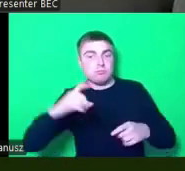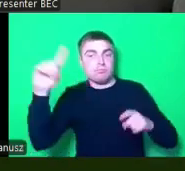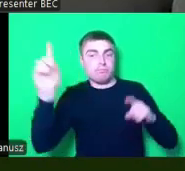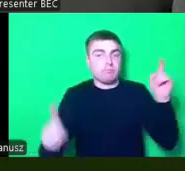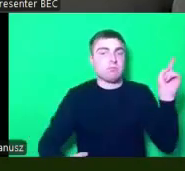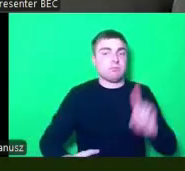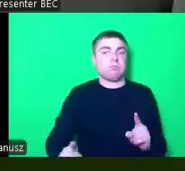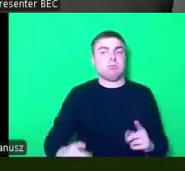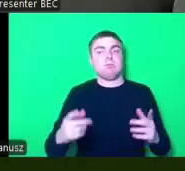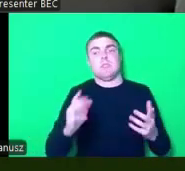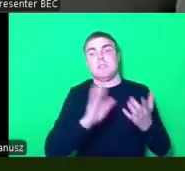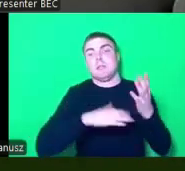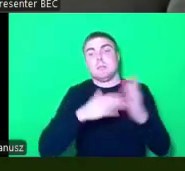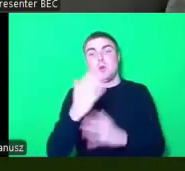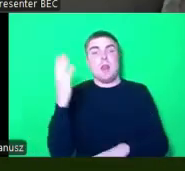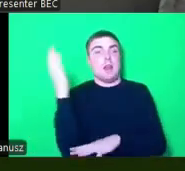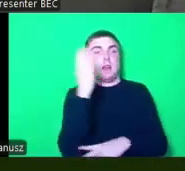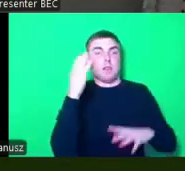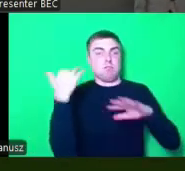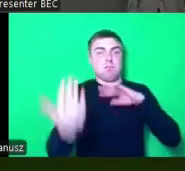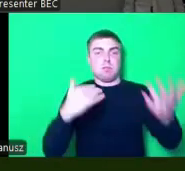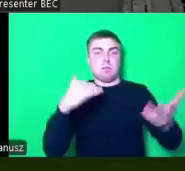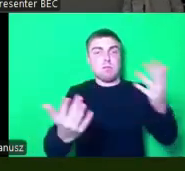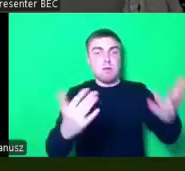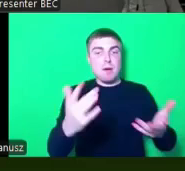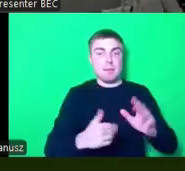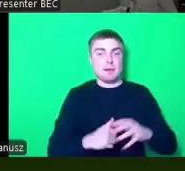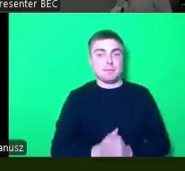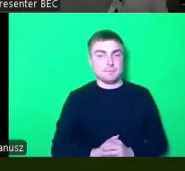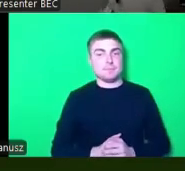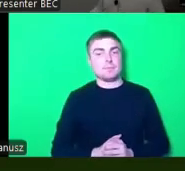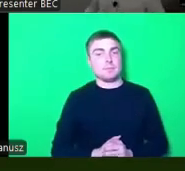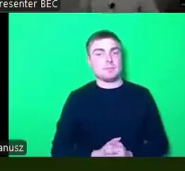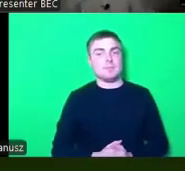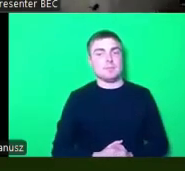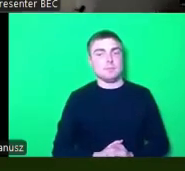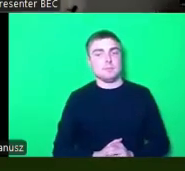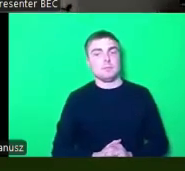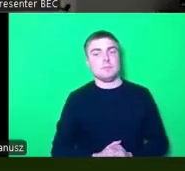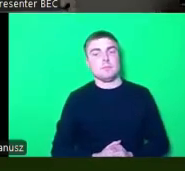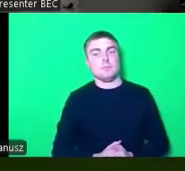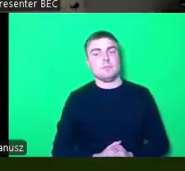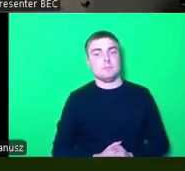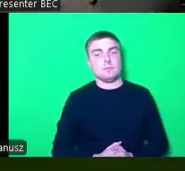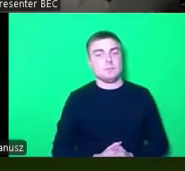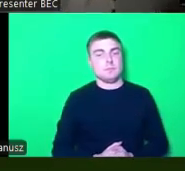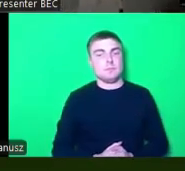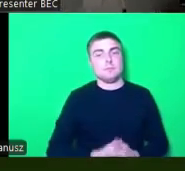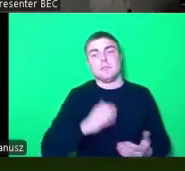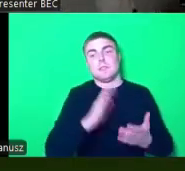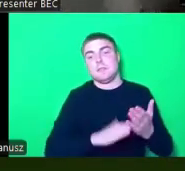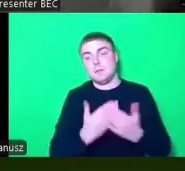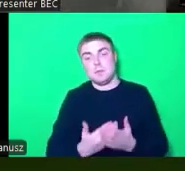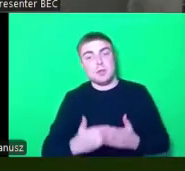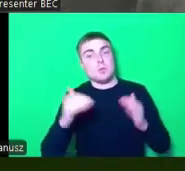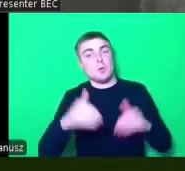don't know if you have it in your area, then you may be happy. But yeah, maybe you travel to the Hartwald